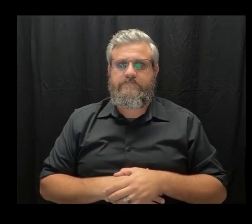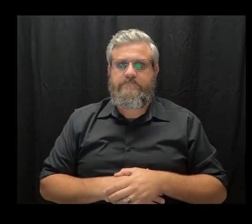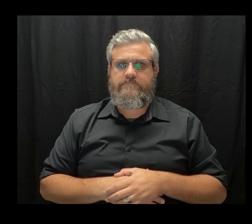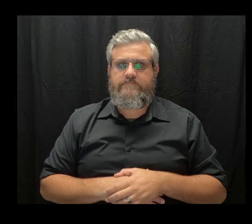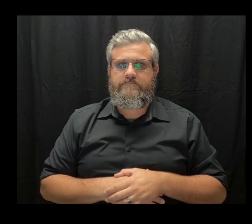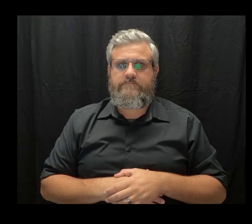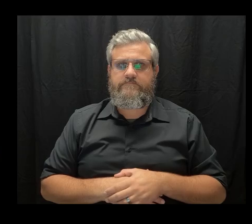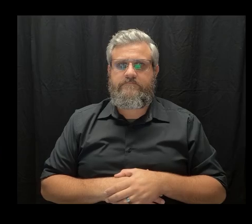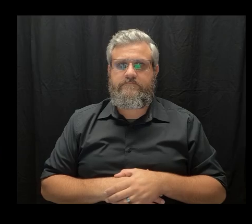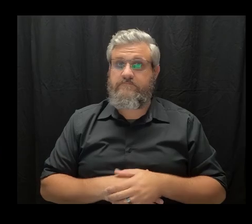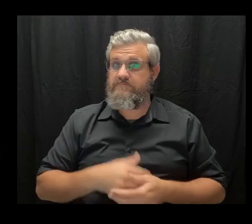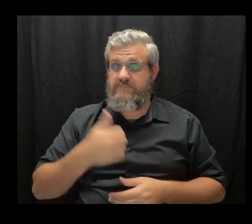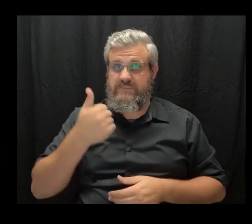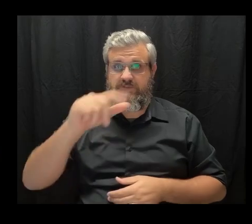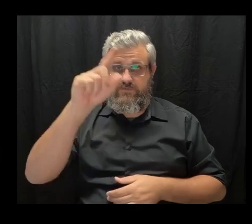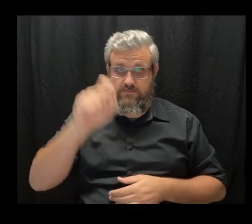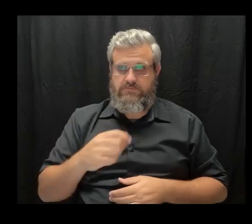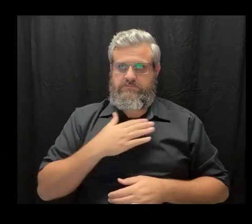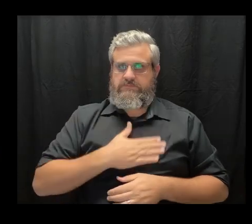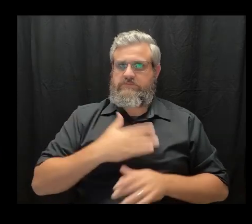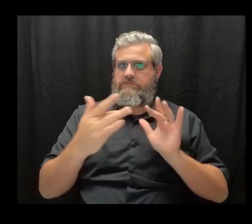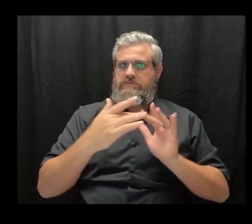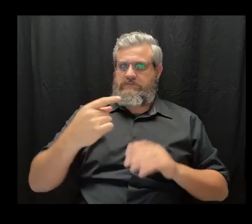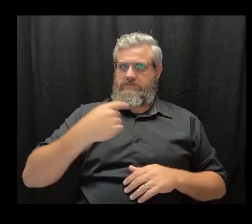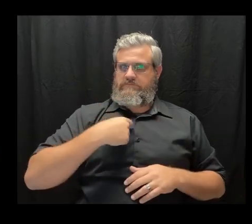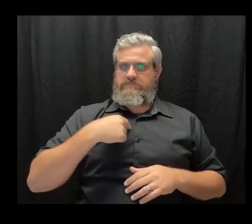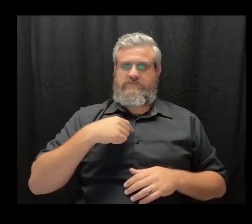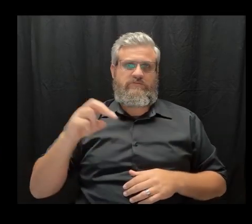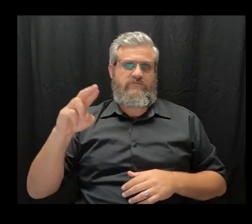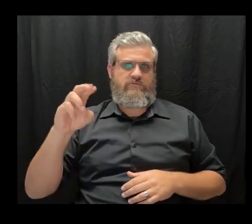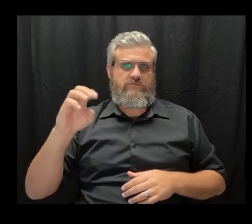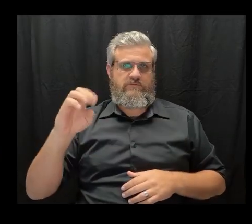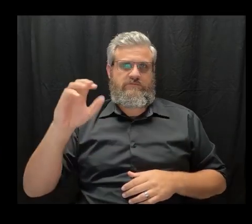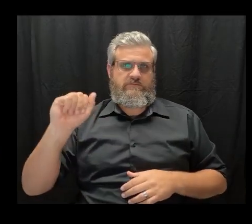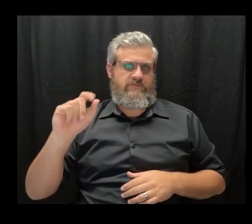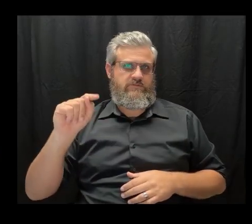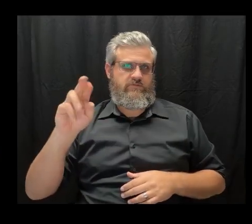For any questions, please contact me, Rebecca Turner. I can be reached at